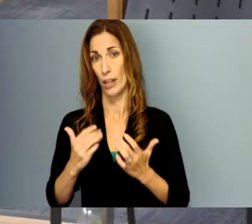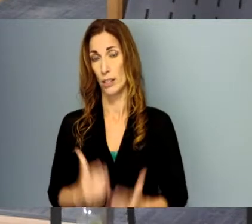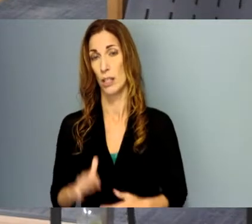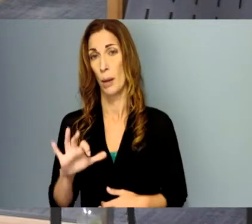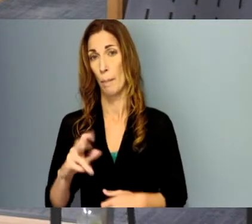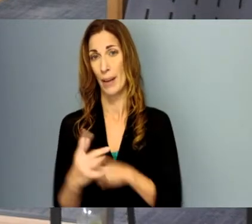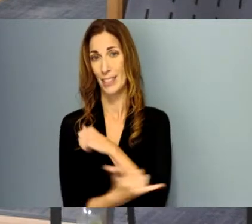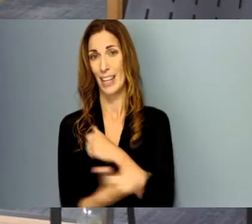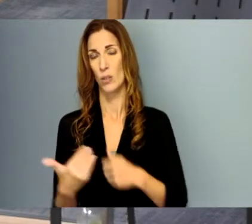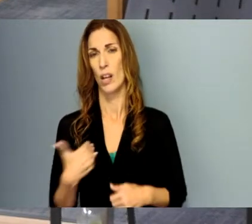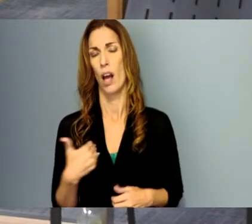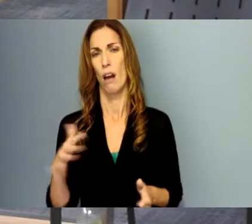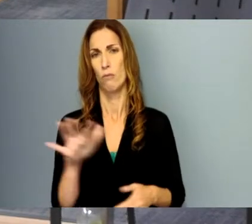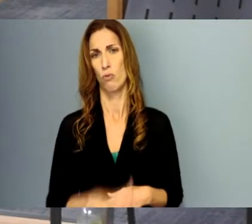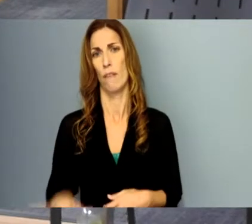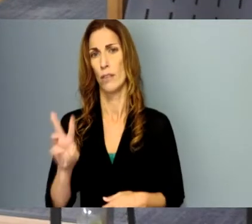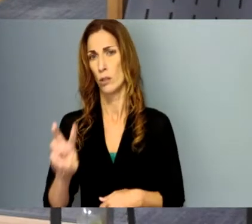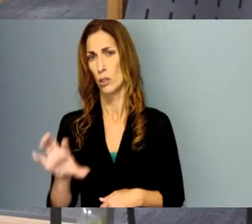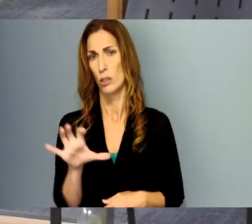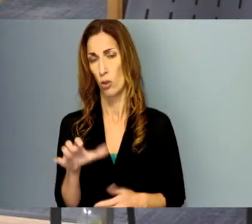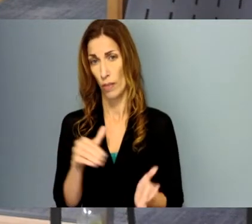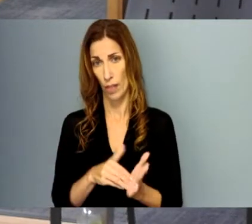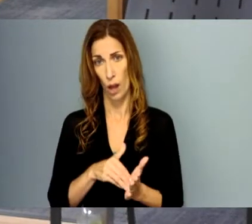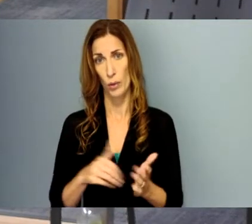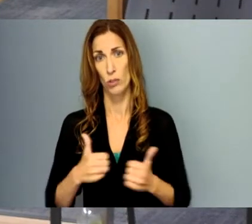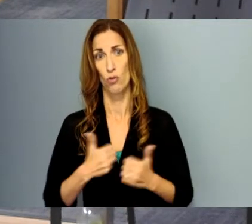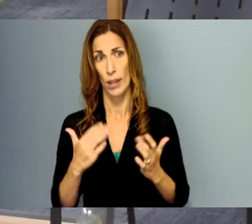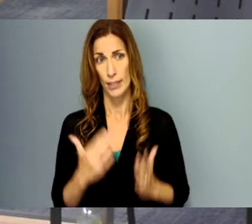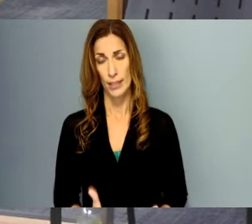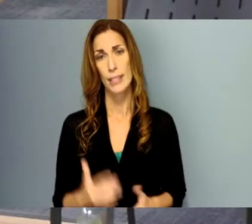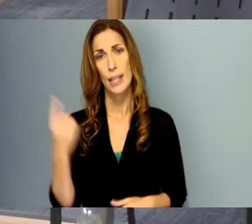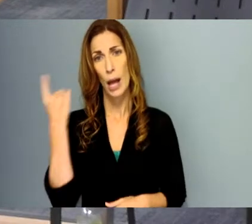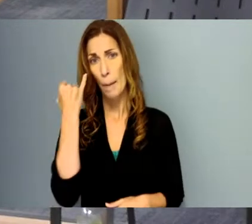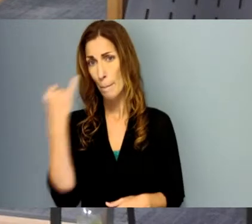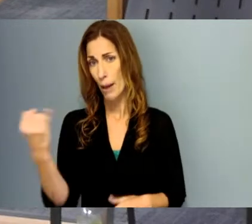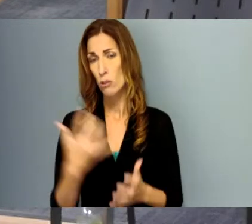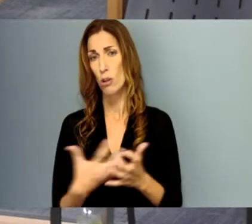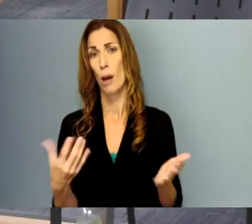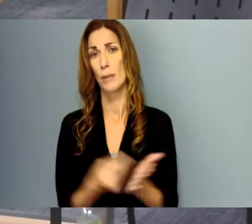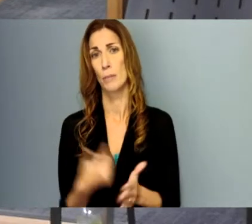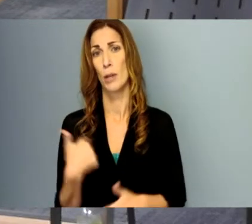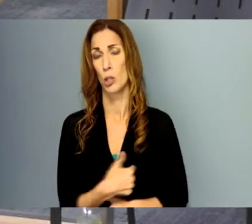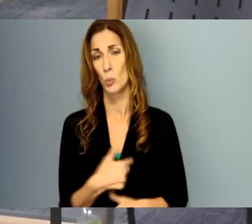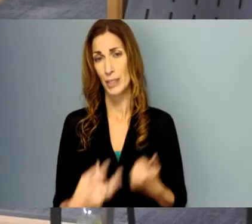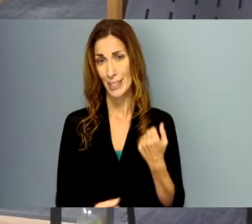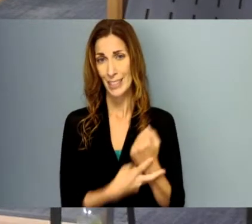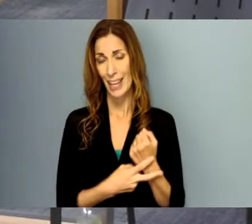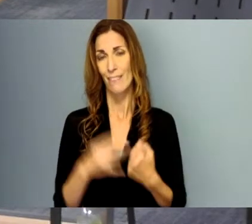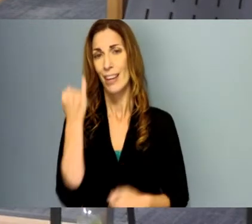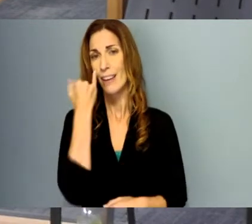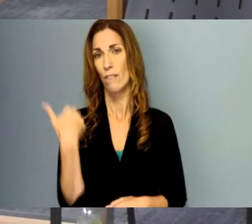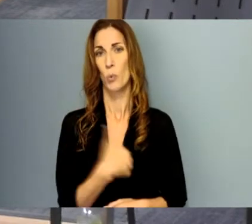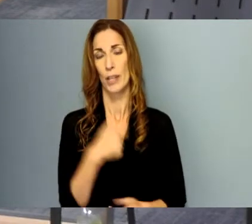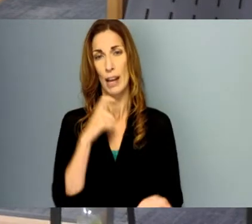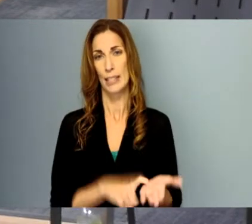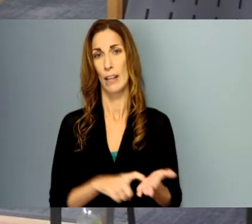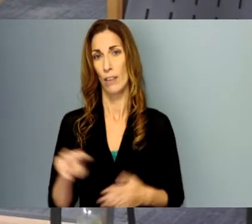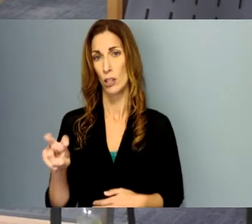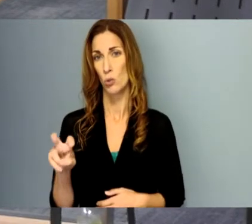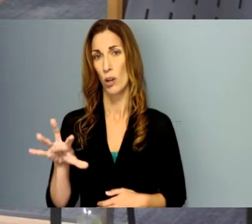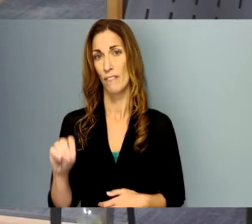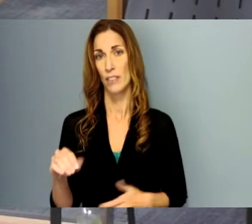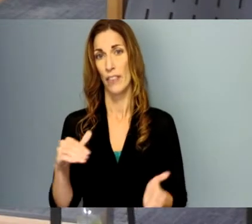roughly 600,000 residents. Imagine how much we could save if they identified $250,000